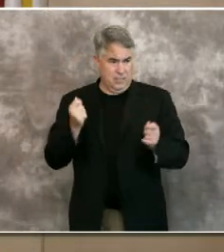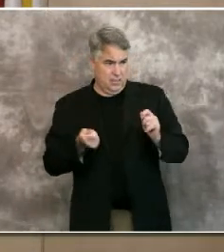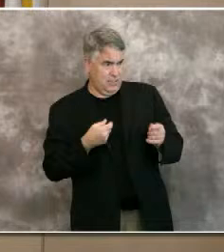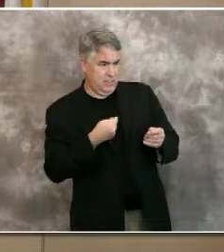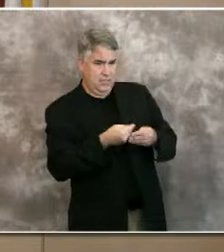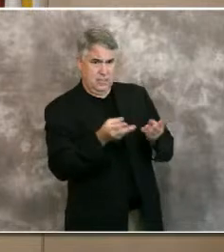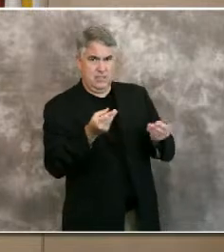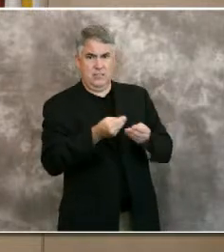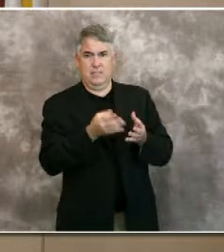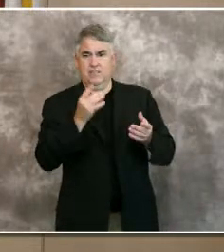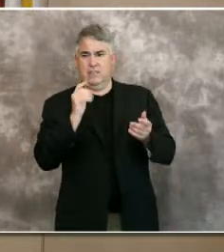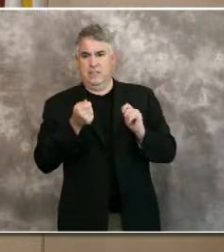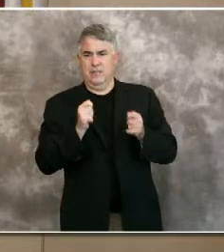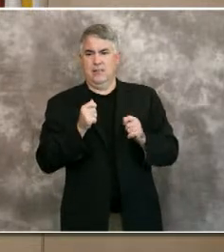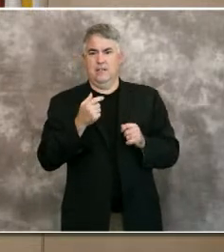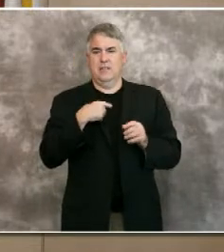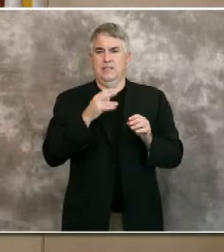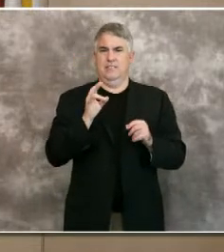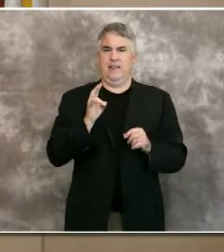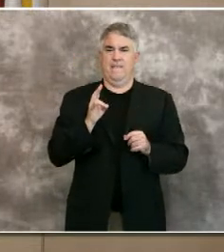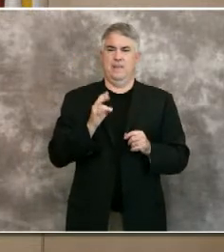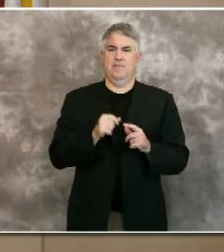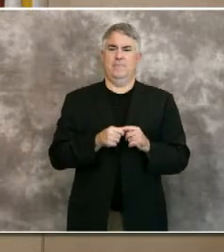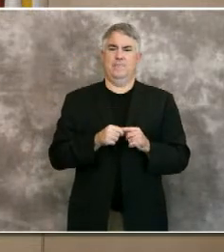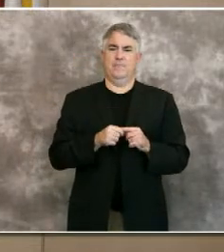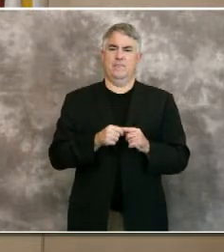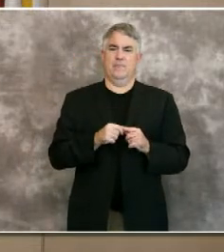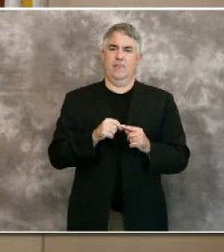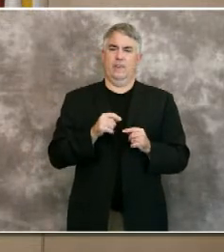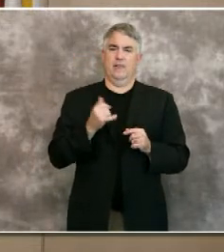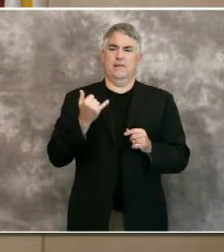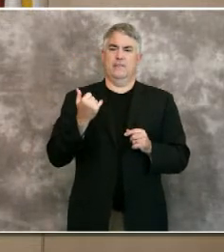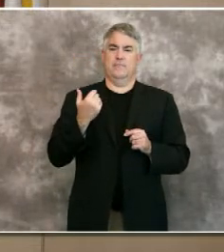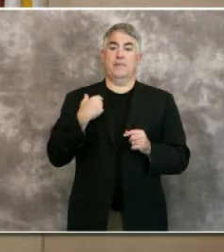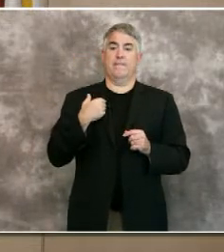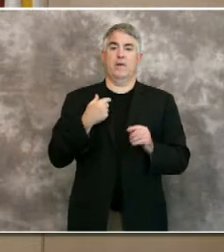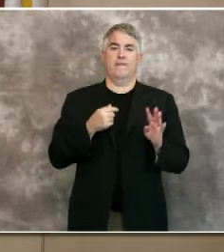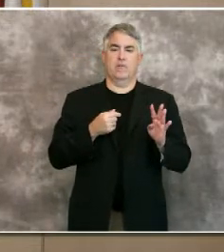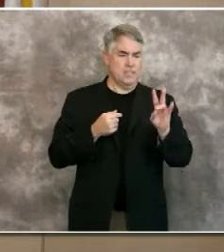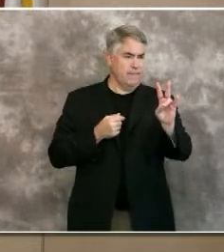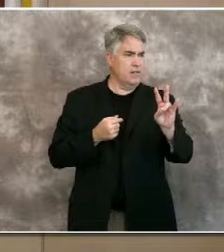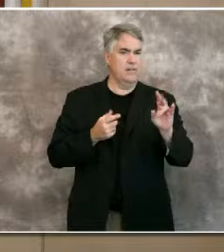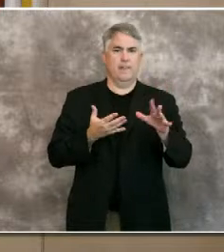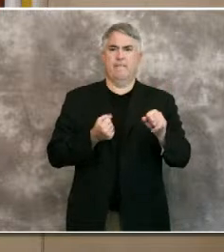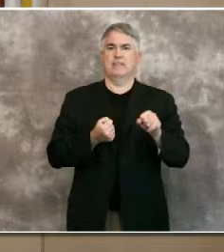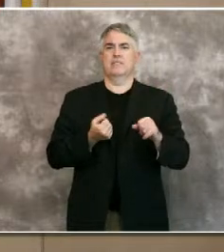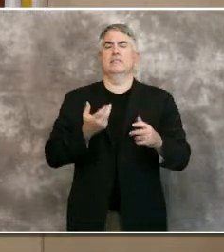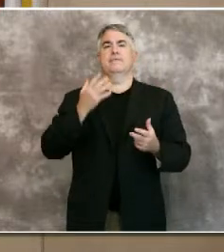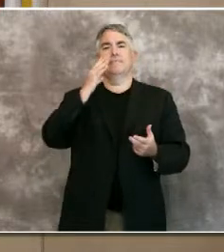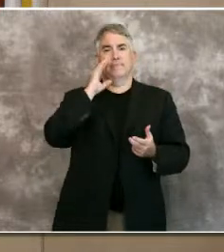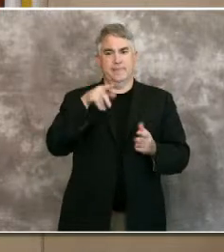7, that was actually done in the same week, shortly after the attestation